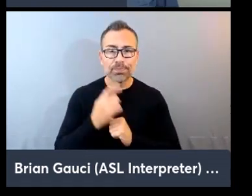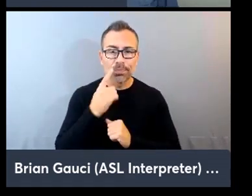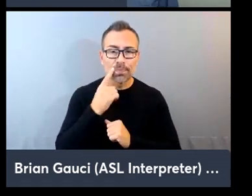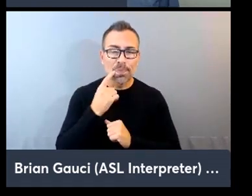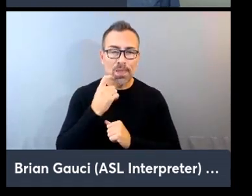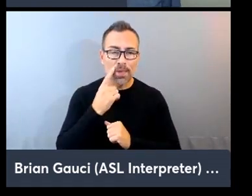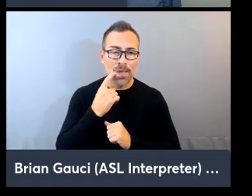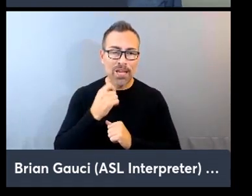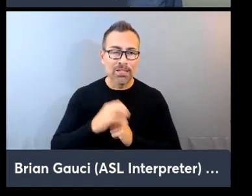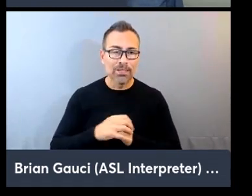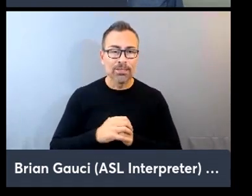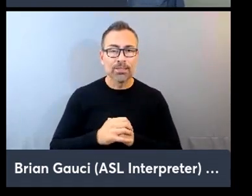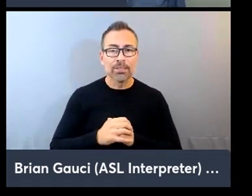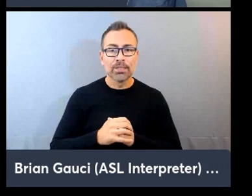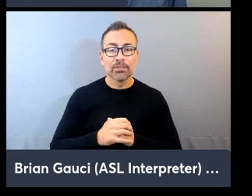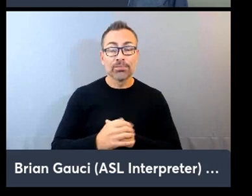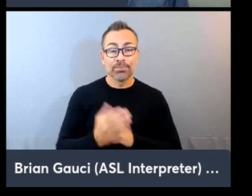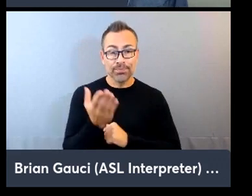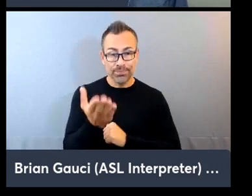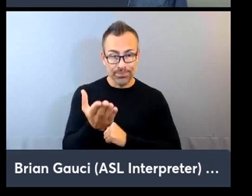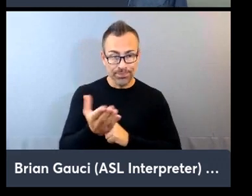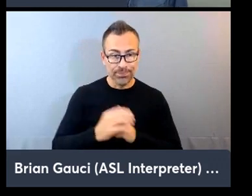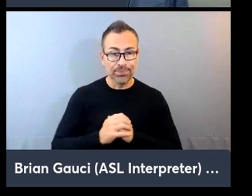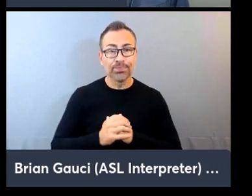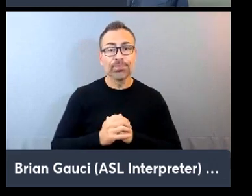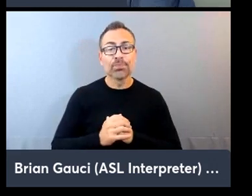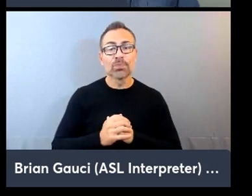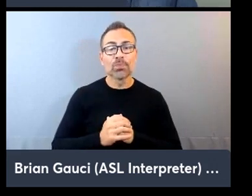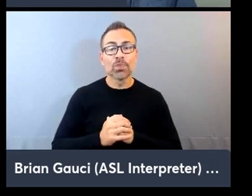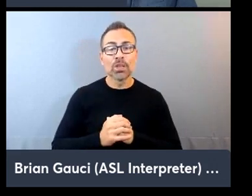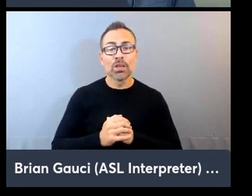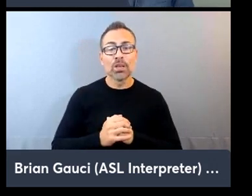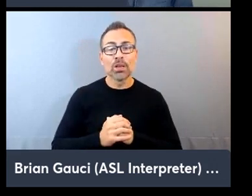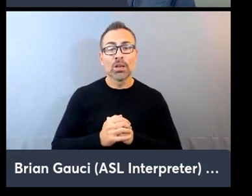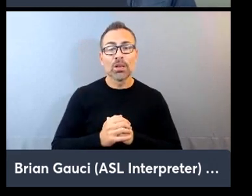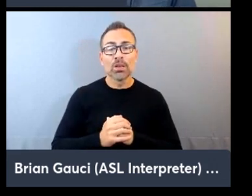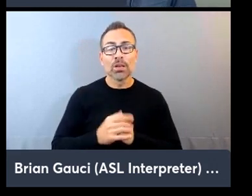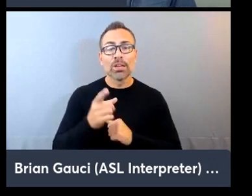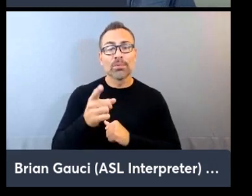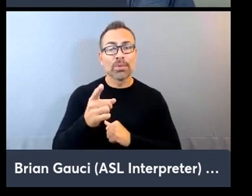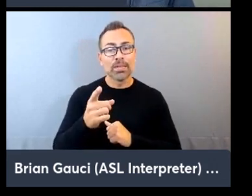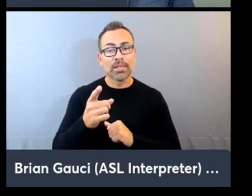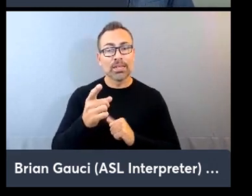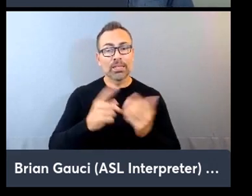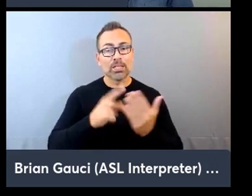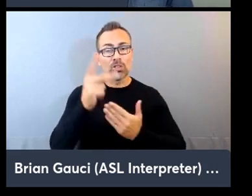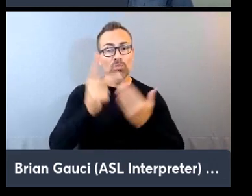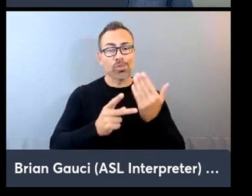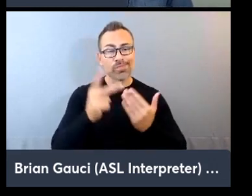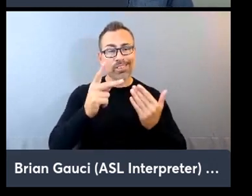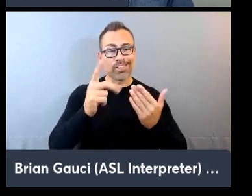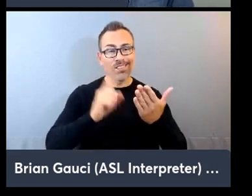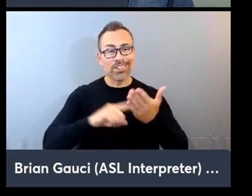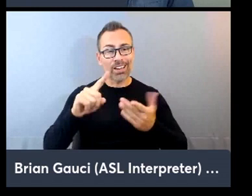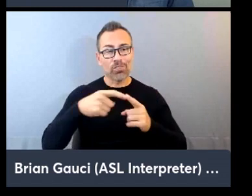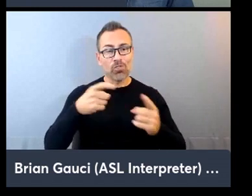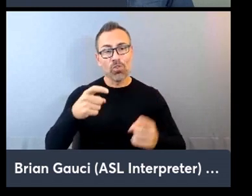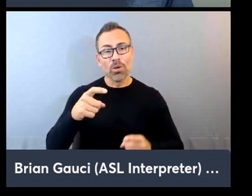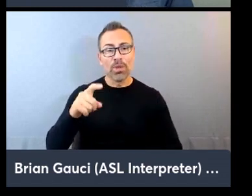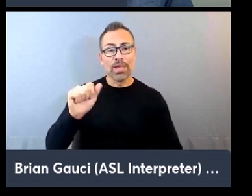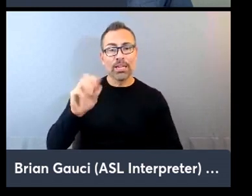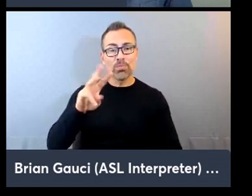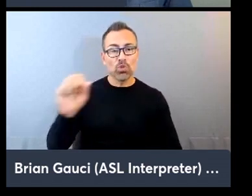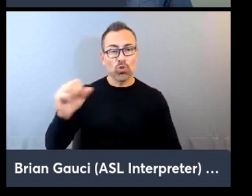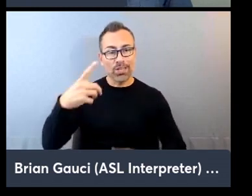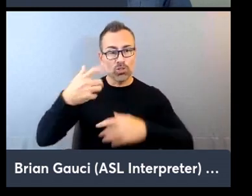this is so in this example, right, we scan. So this is a programmatic check from AWS Trusted Advisor, by the way. So in